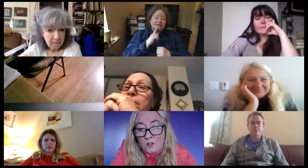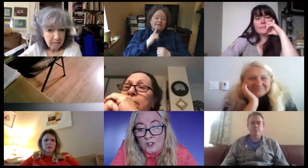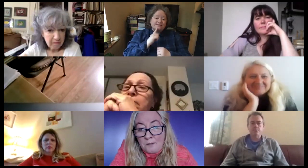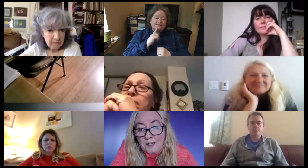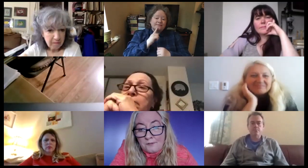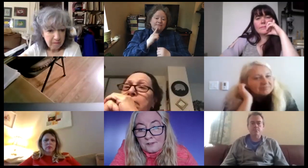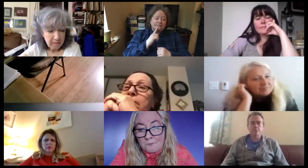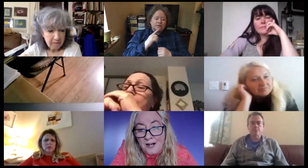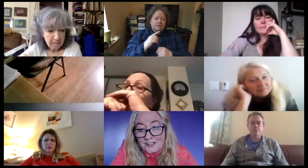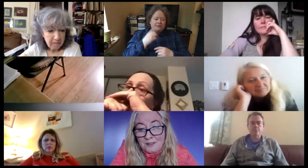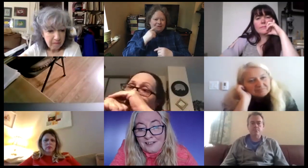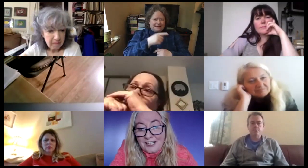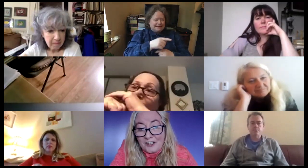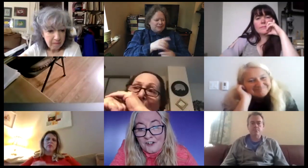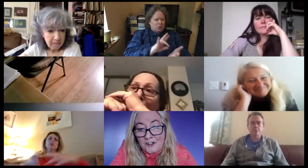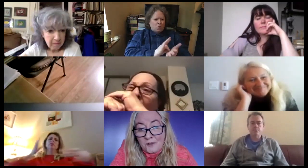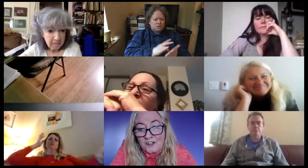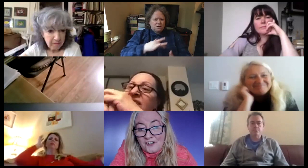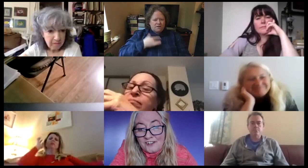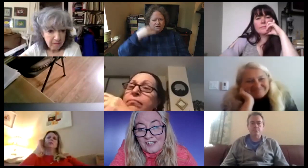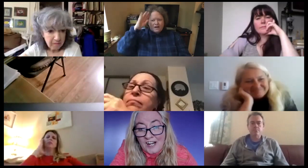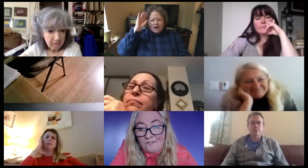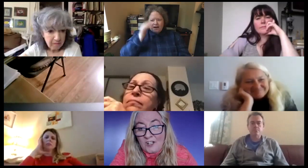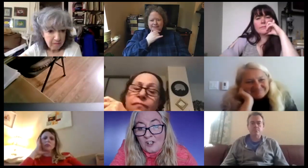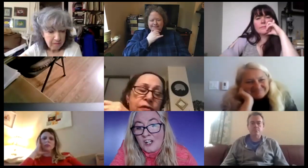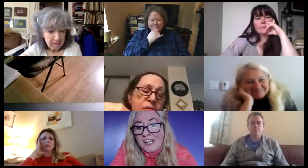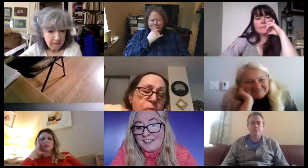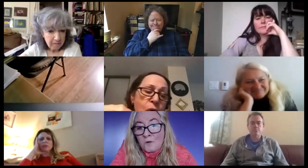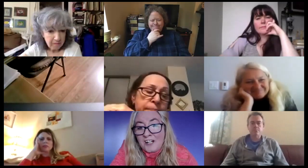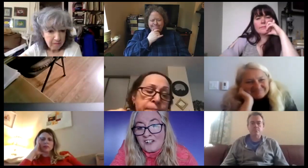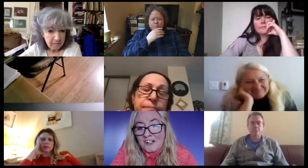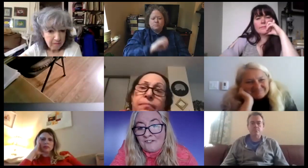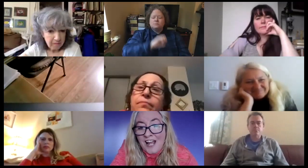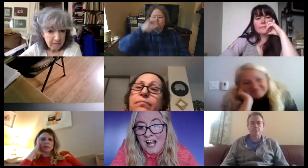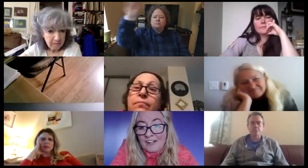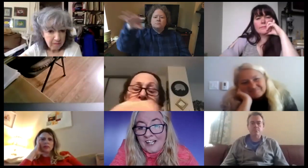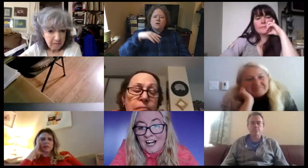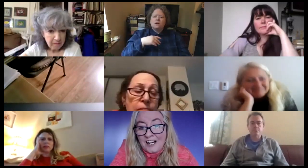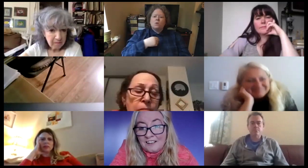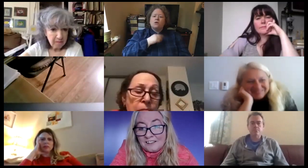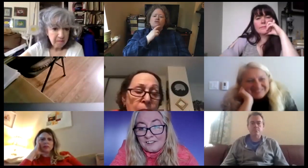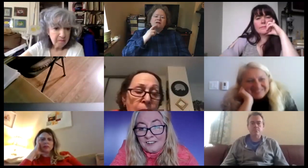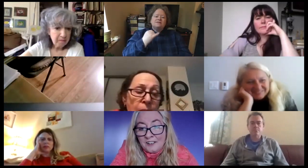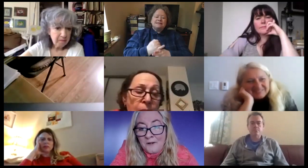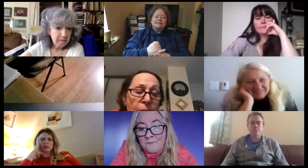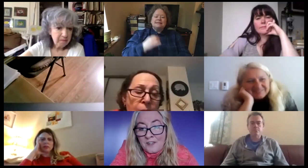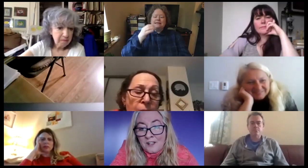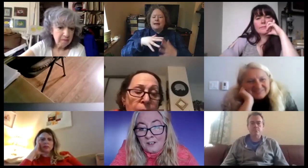It's also possible that the Jewish deaf, looking at the quality of life in Ireland,